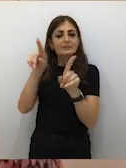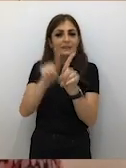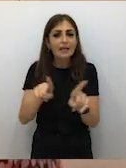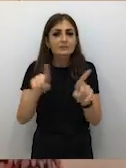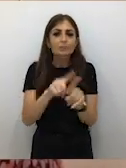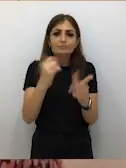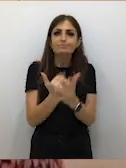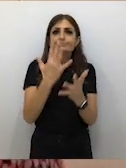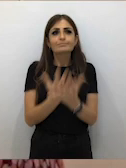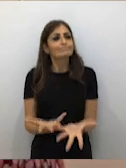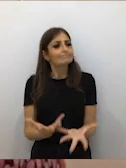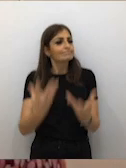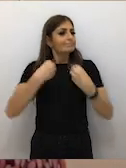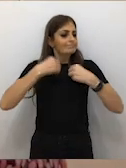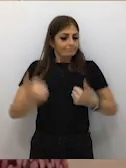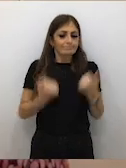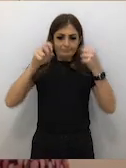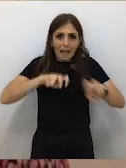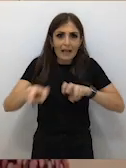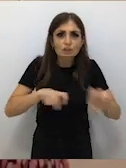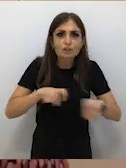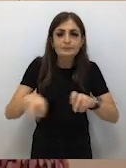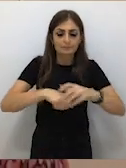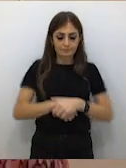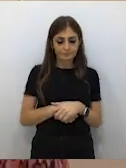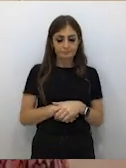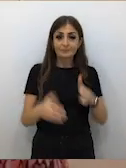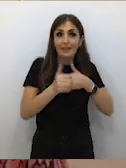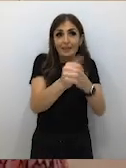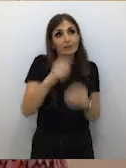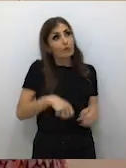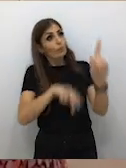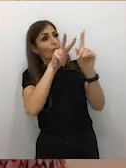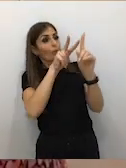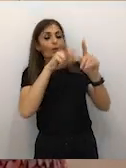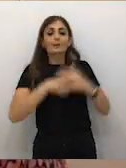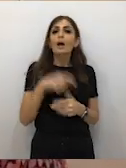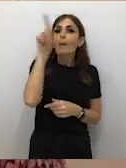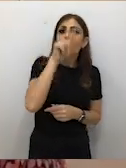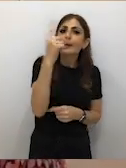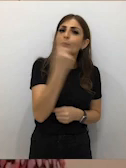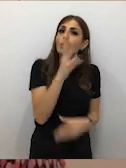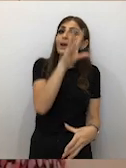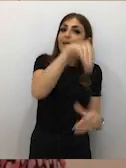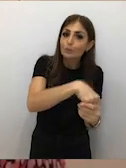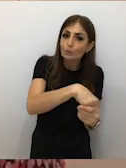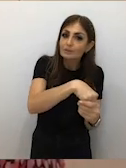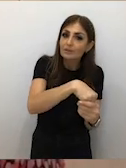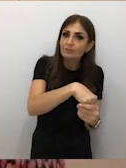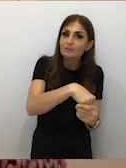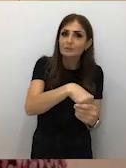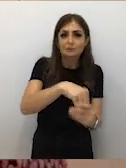different perspectives, and it's also about taking action. The leaders that I most admire in our sector are people